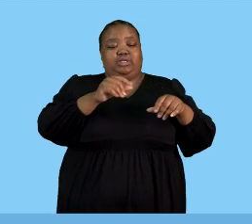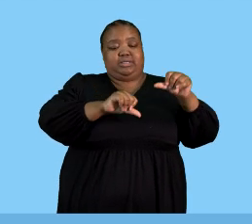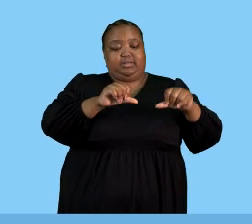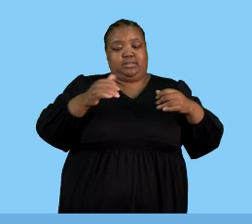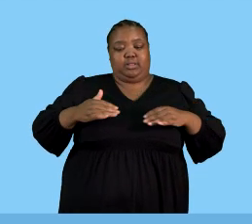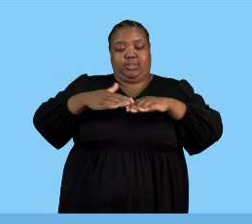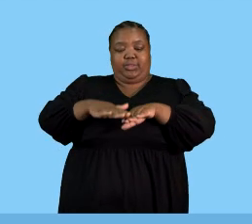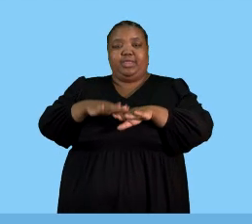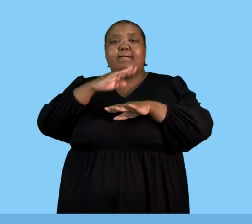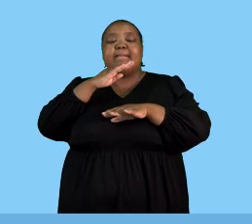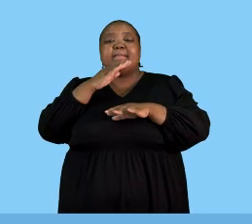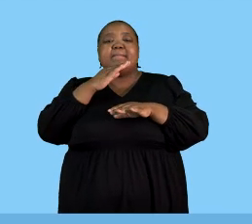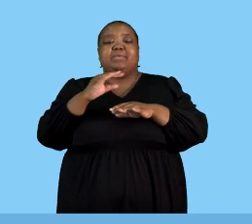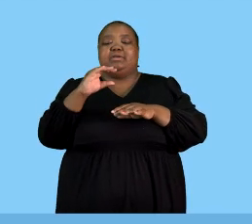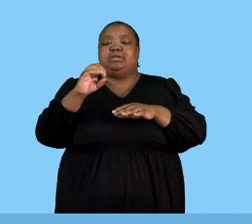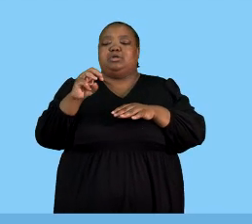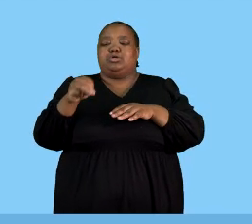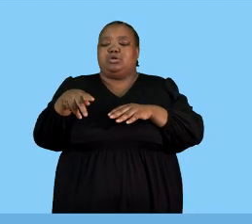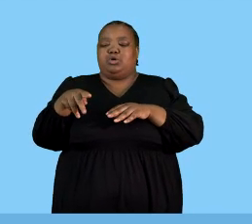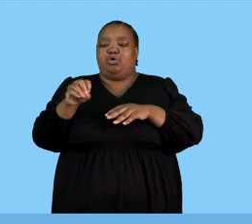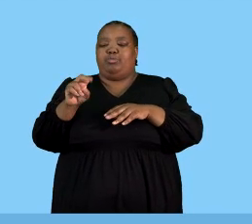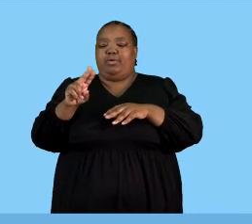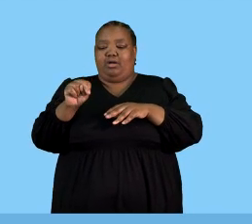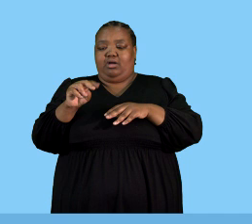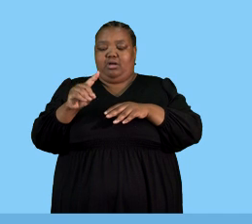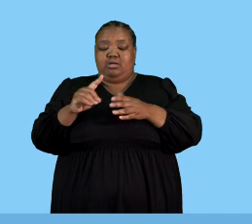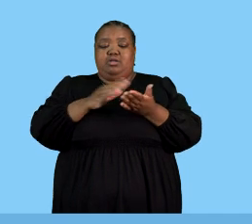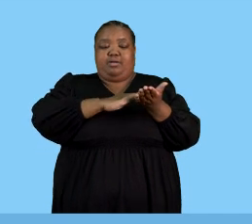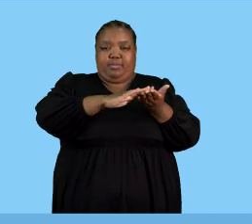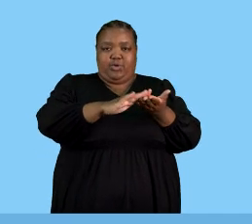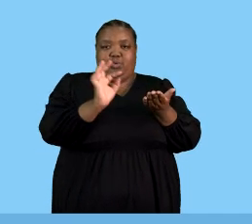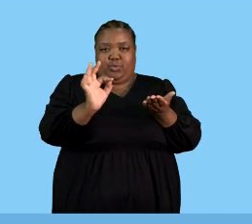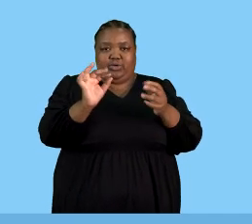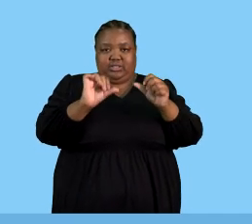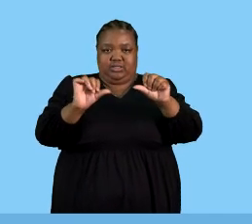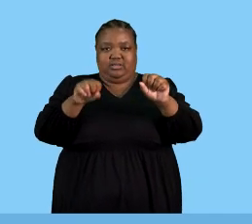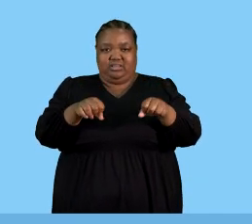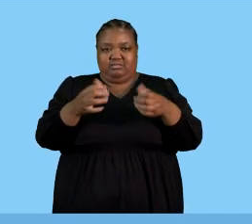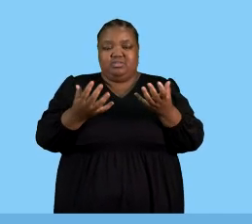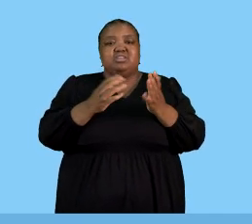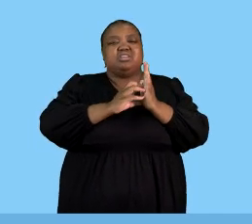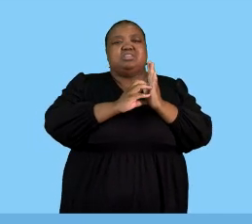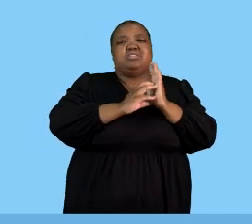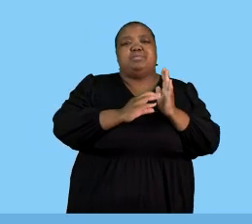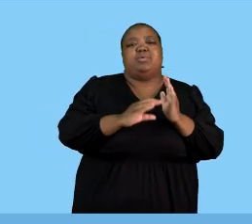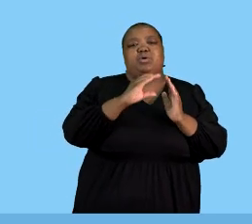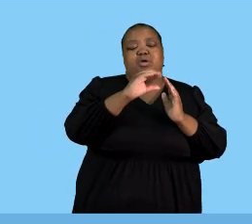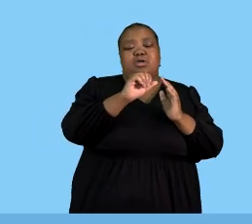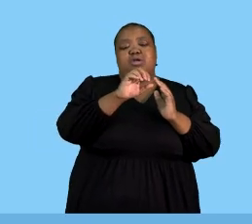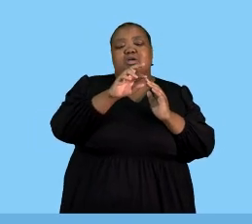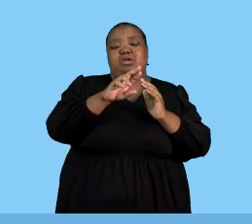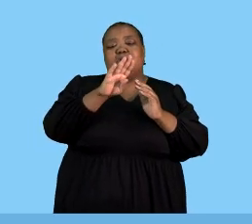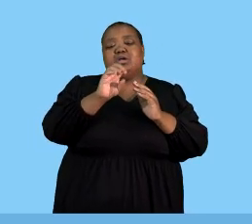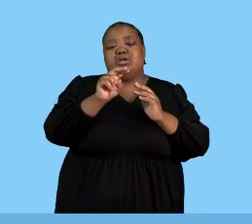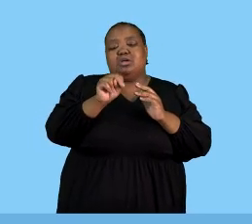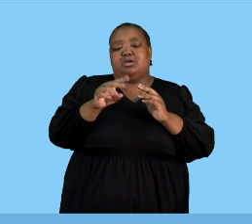those compounds are still pure substances. For an example, we can have carbon dioxide, which is a bond between carbon and oxygen. And as we can